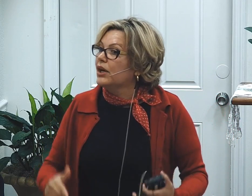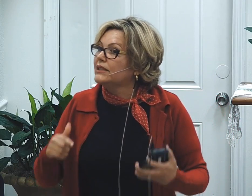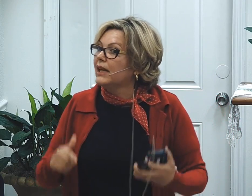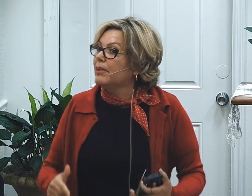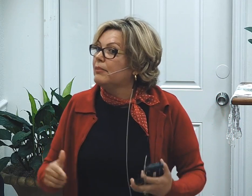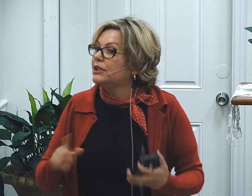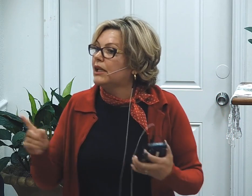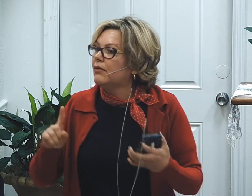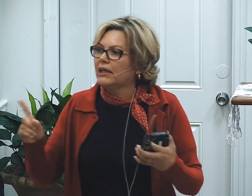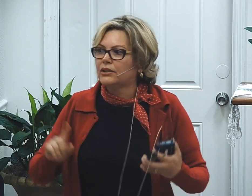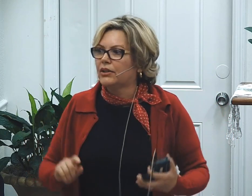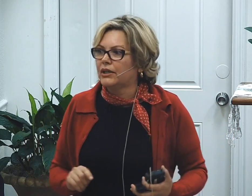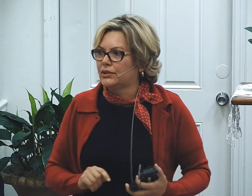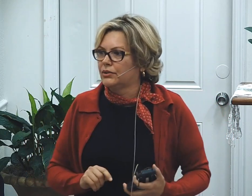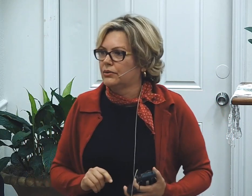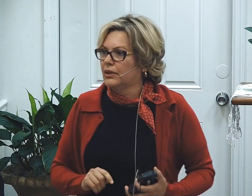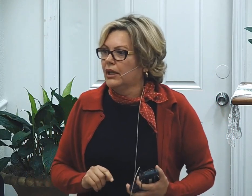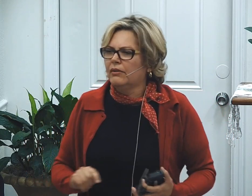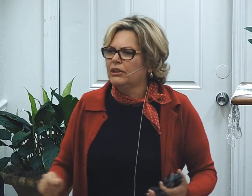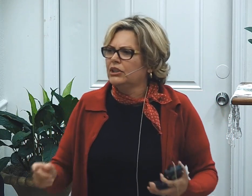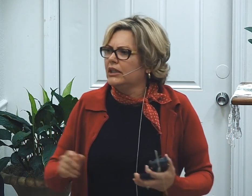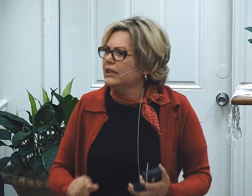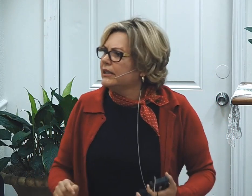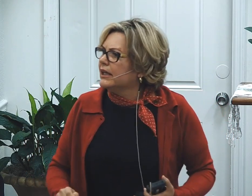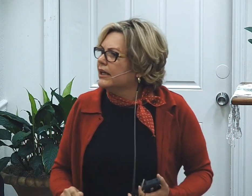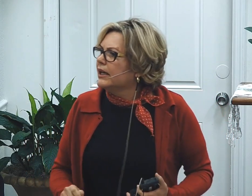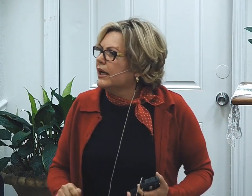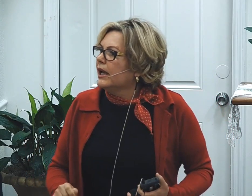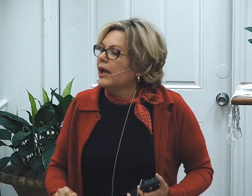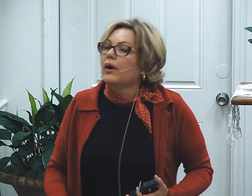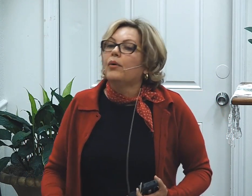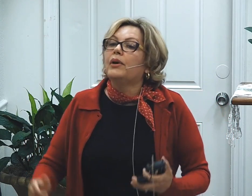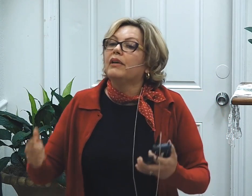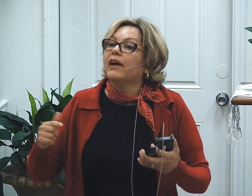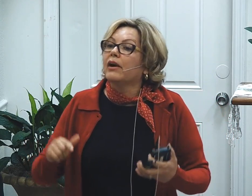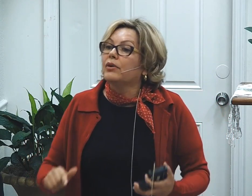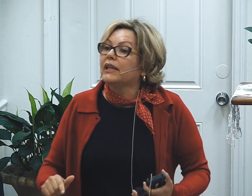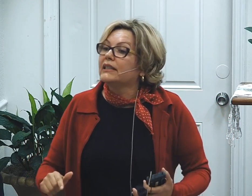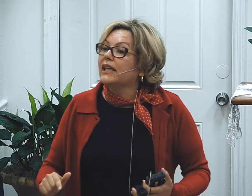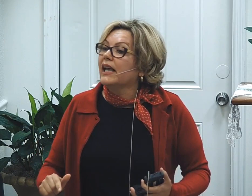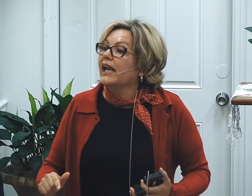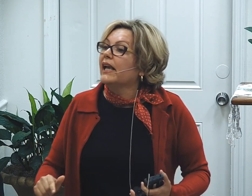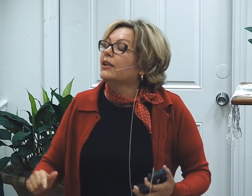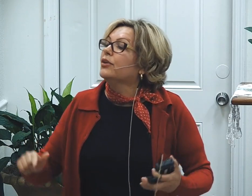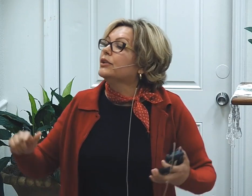God created. But we know that this is not all.